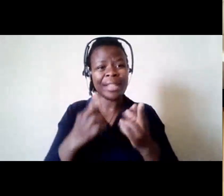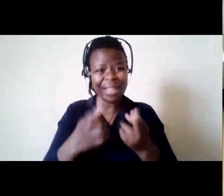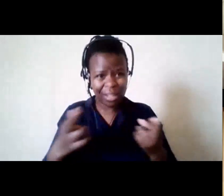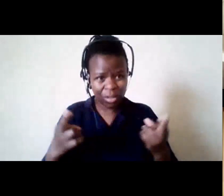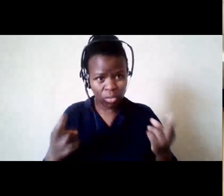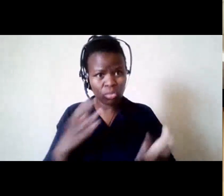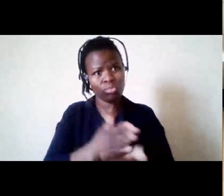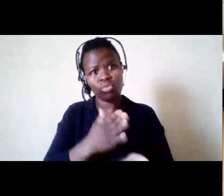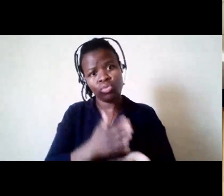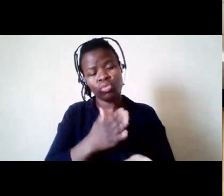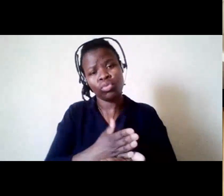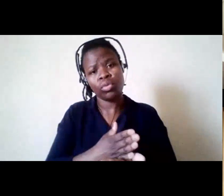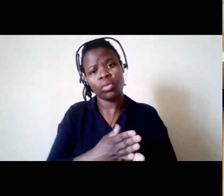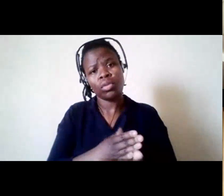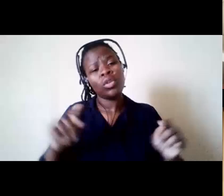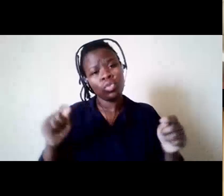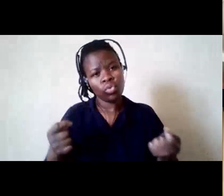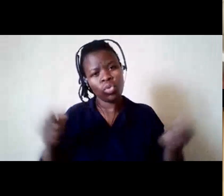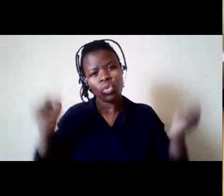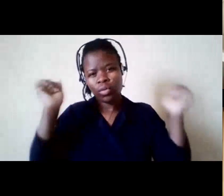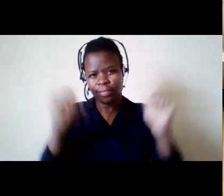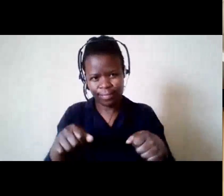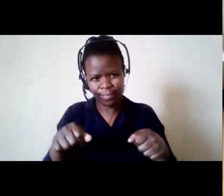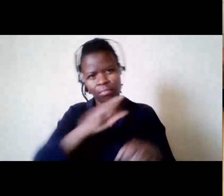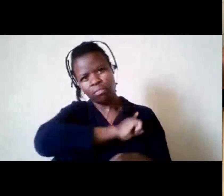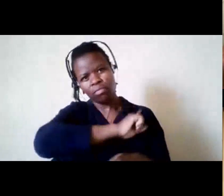that. So because